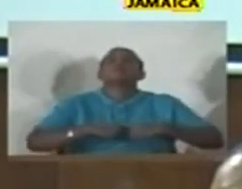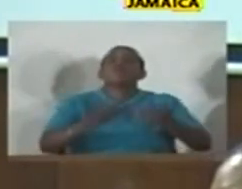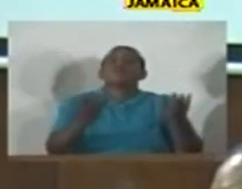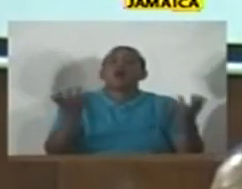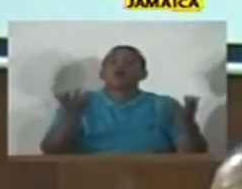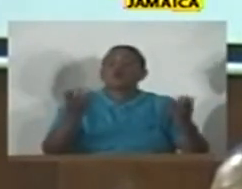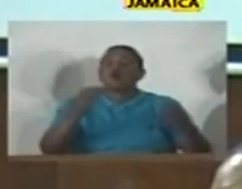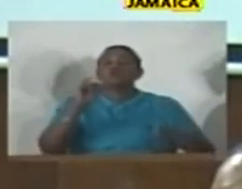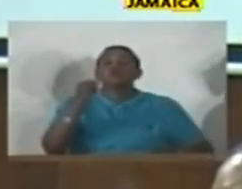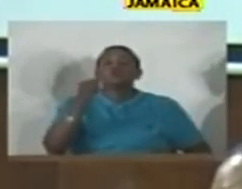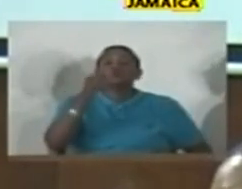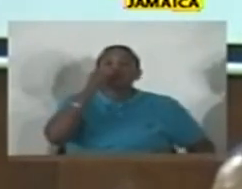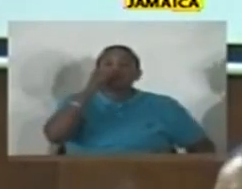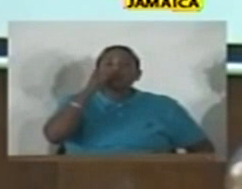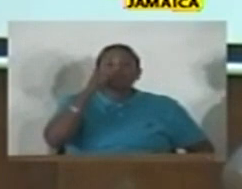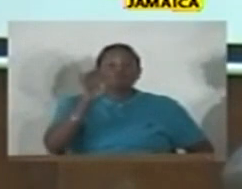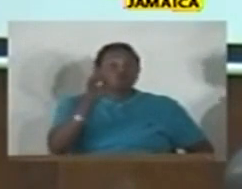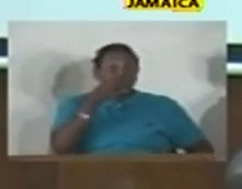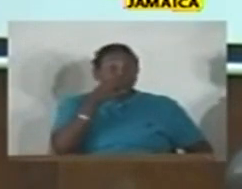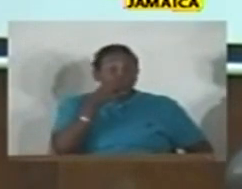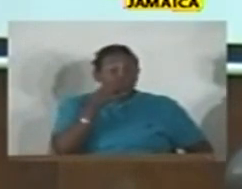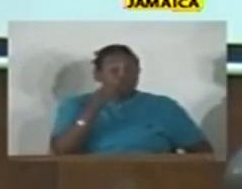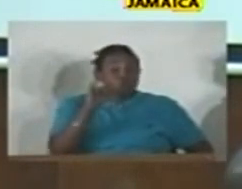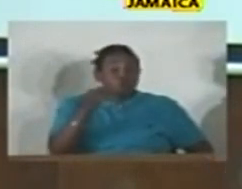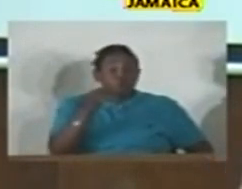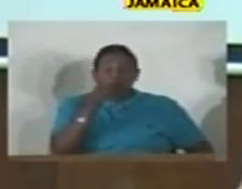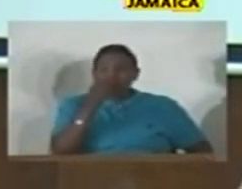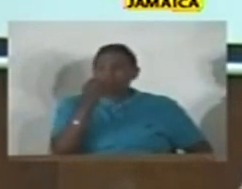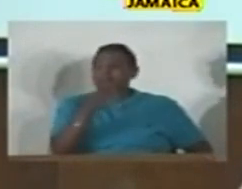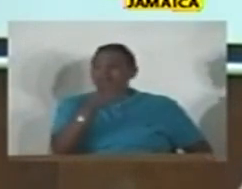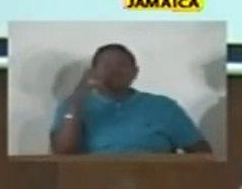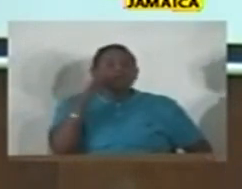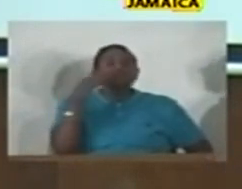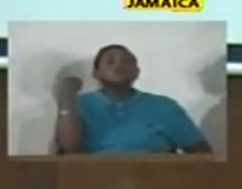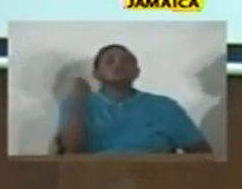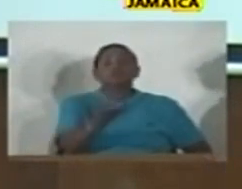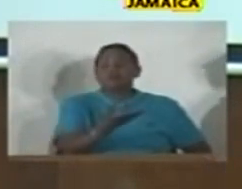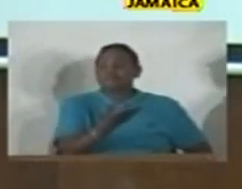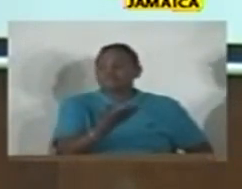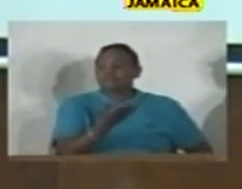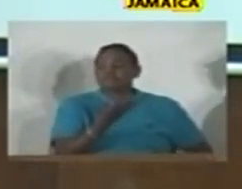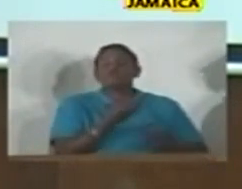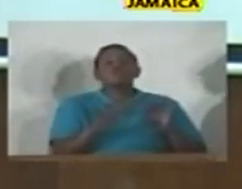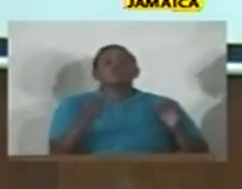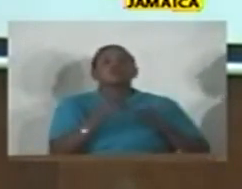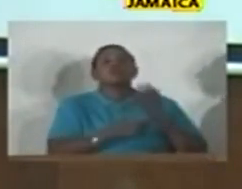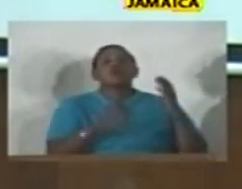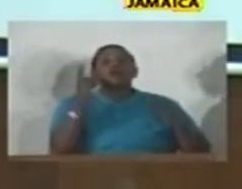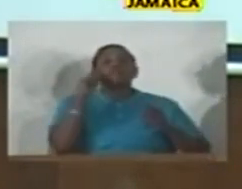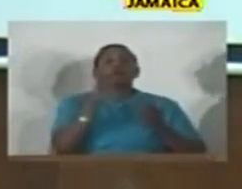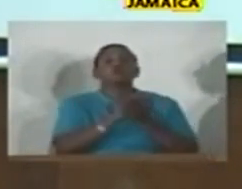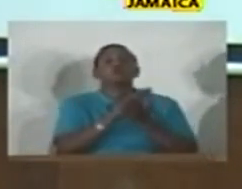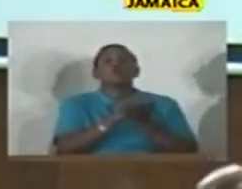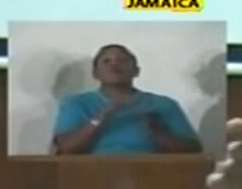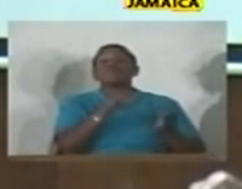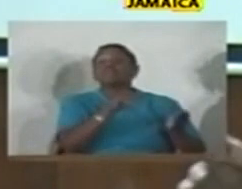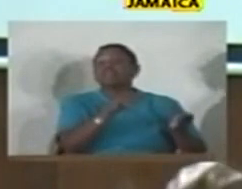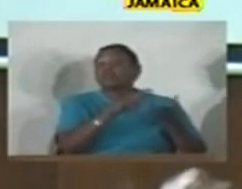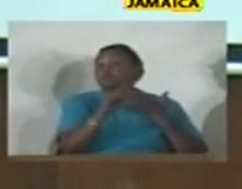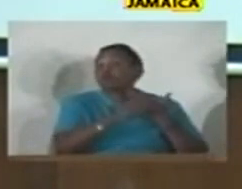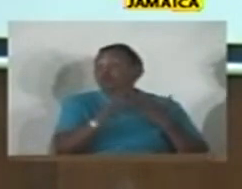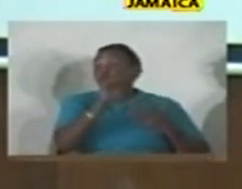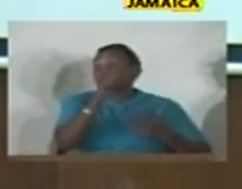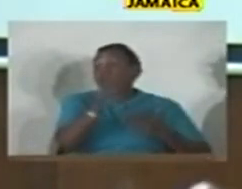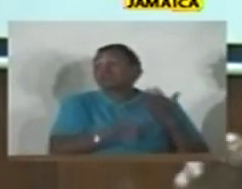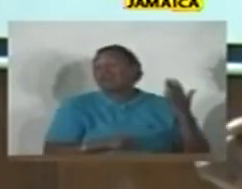the juice, where many of the farmers have said that they will give the produce free of cost for the school feeding program. So it will